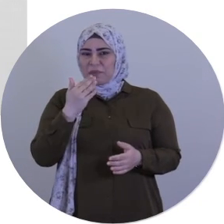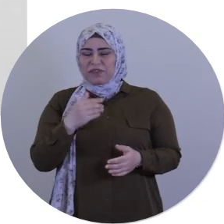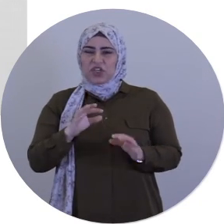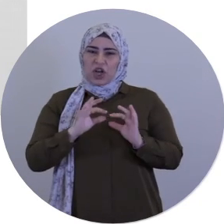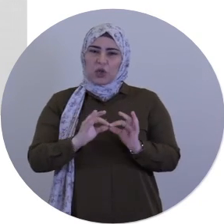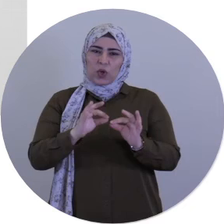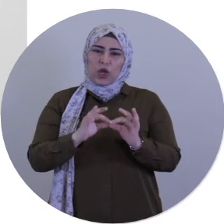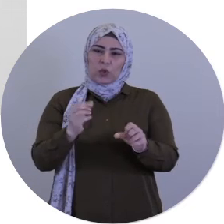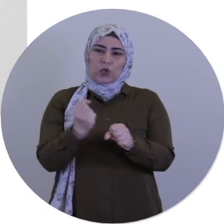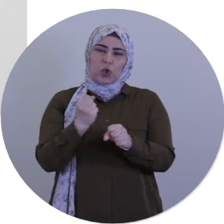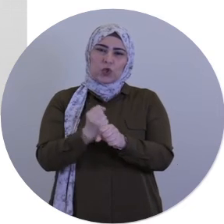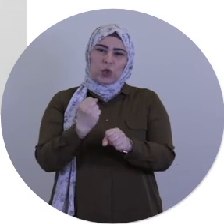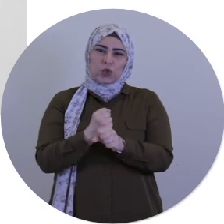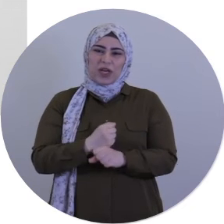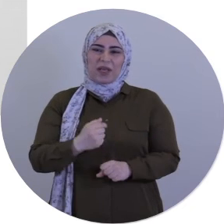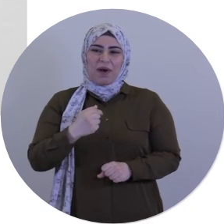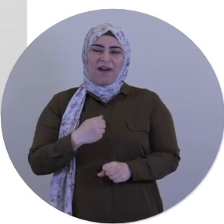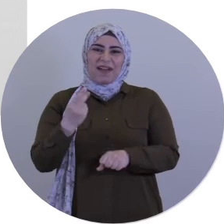very, very clear. I used to have.